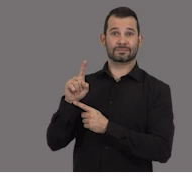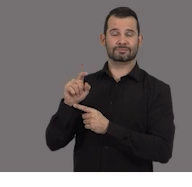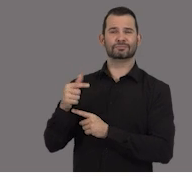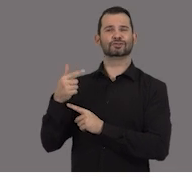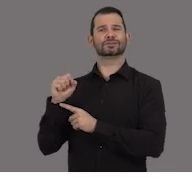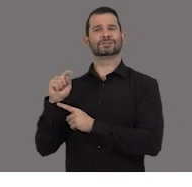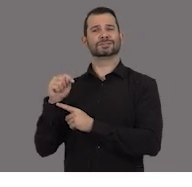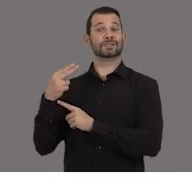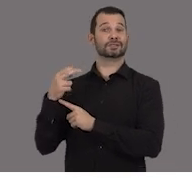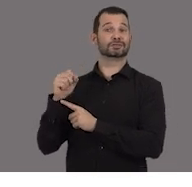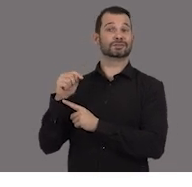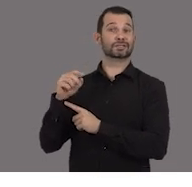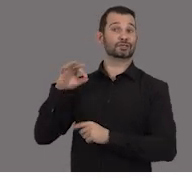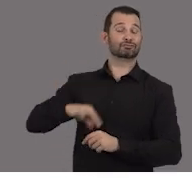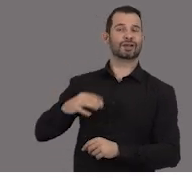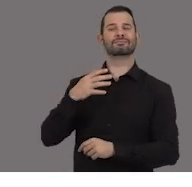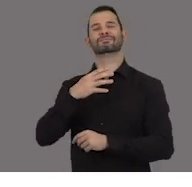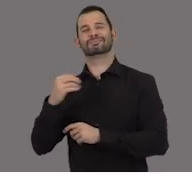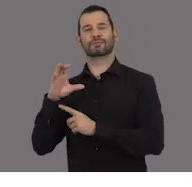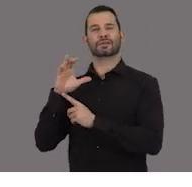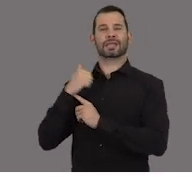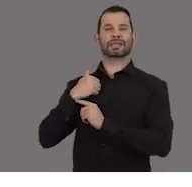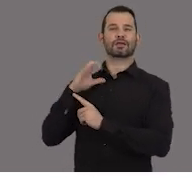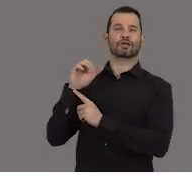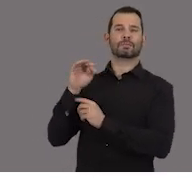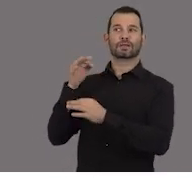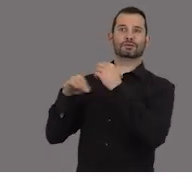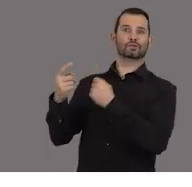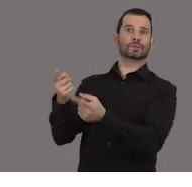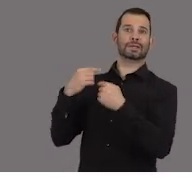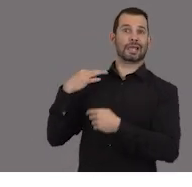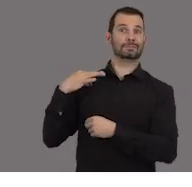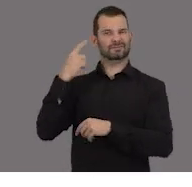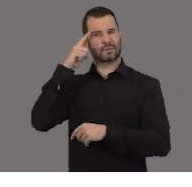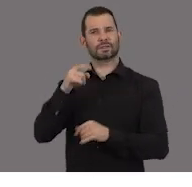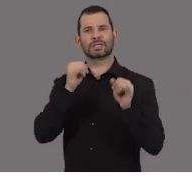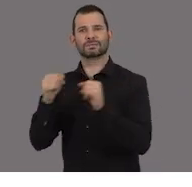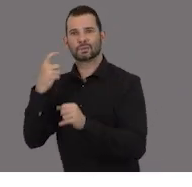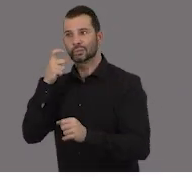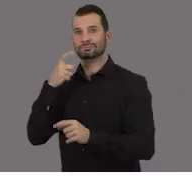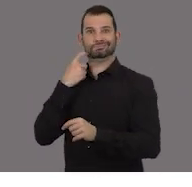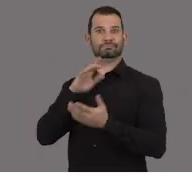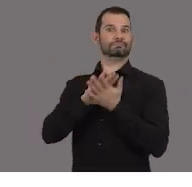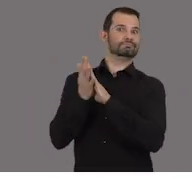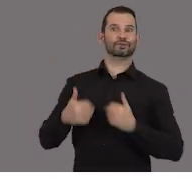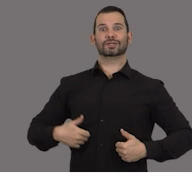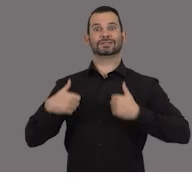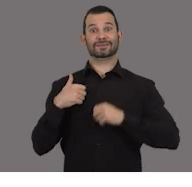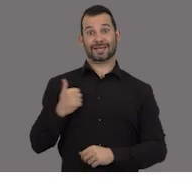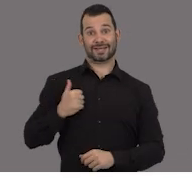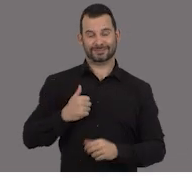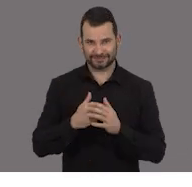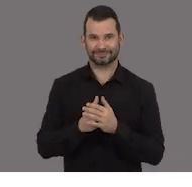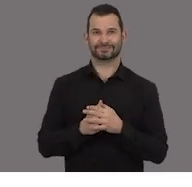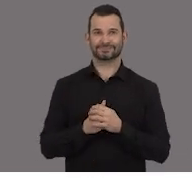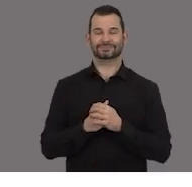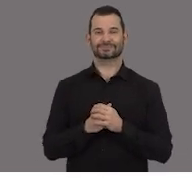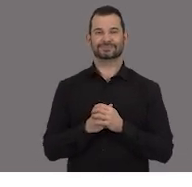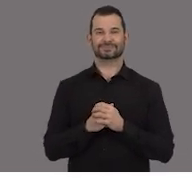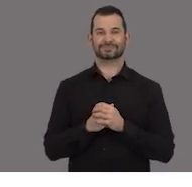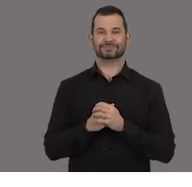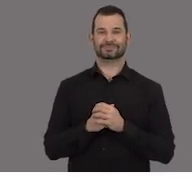Form RC-151 GST/HST credit and Canada carbon rebate application